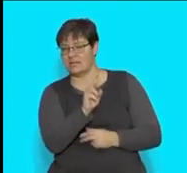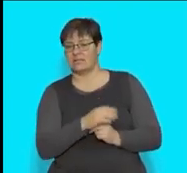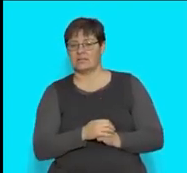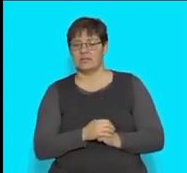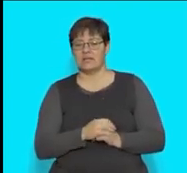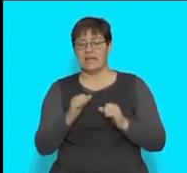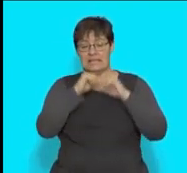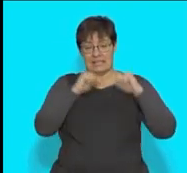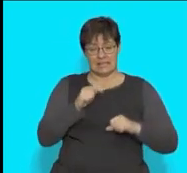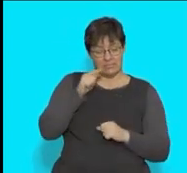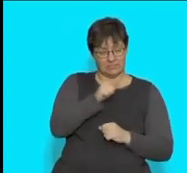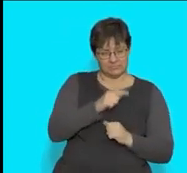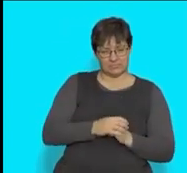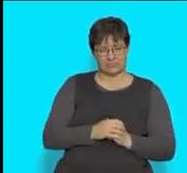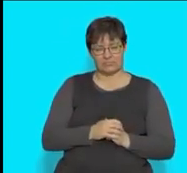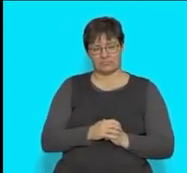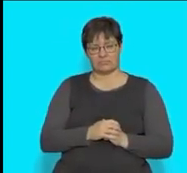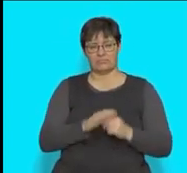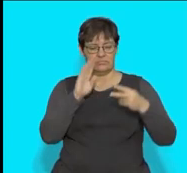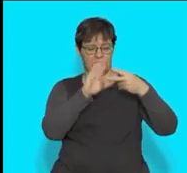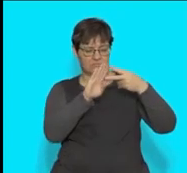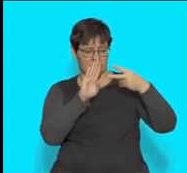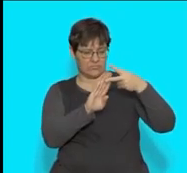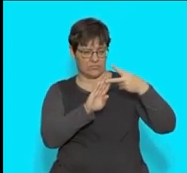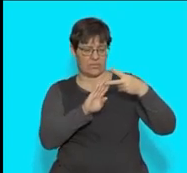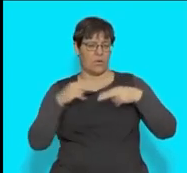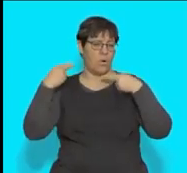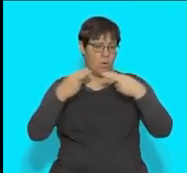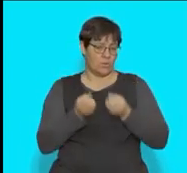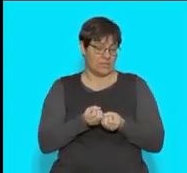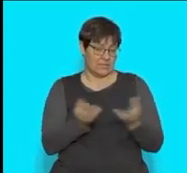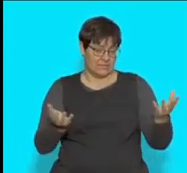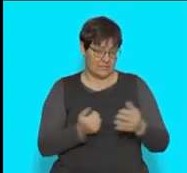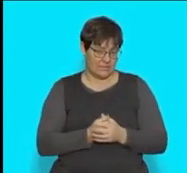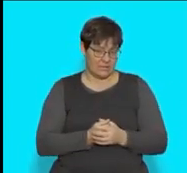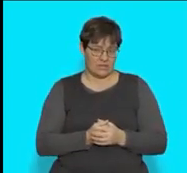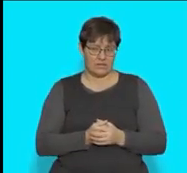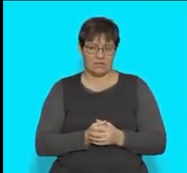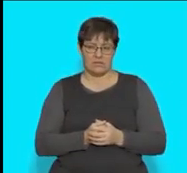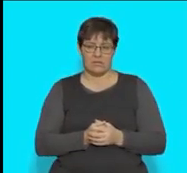at the endocrine system that there are two hormones that are released. But